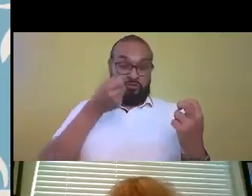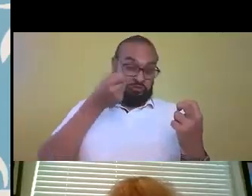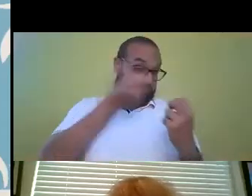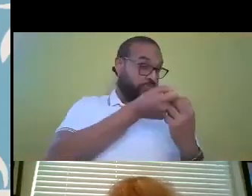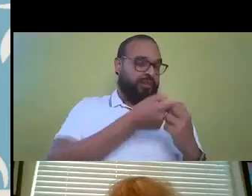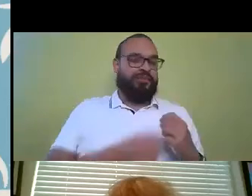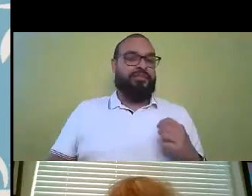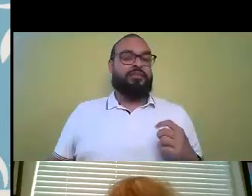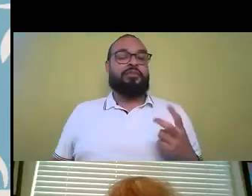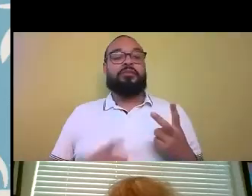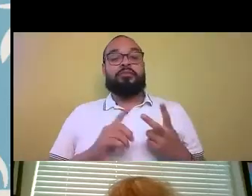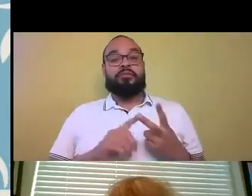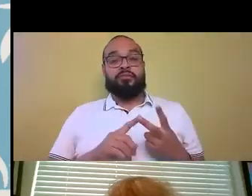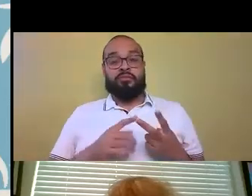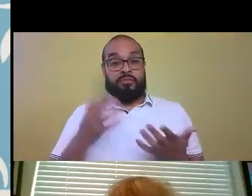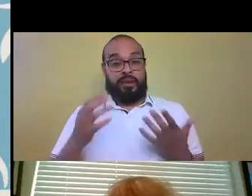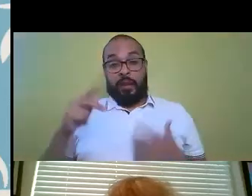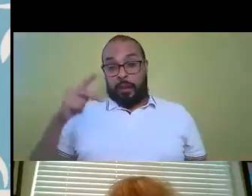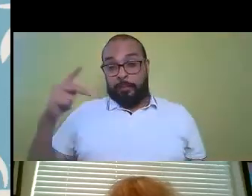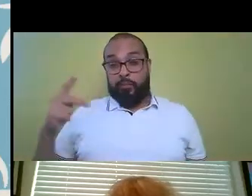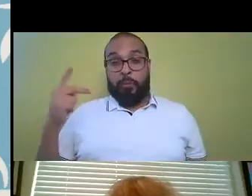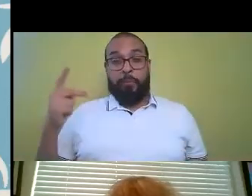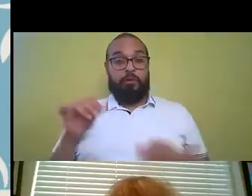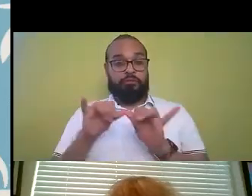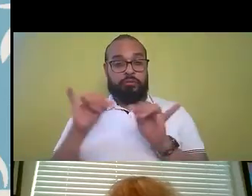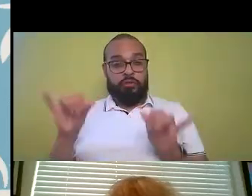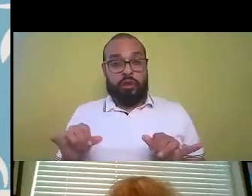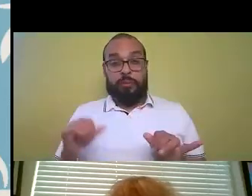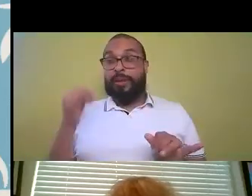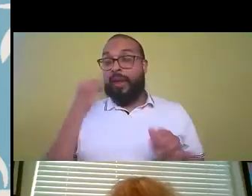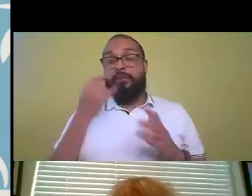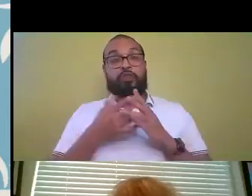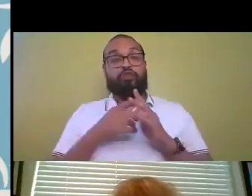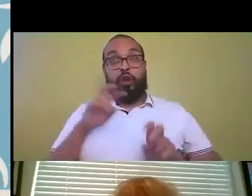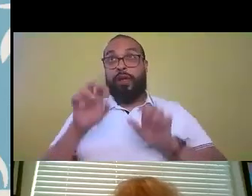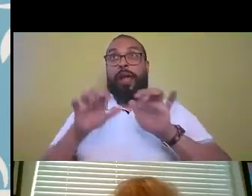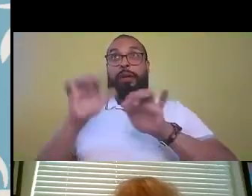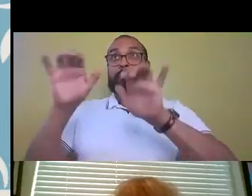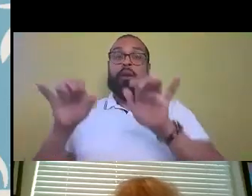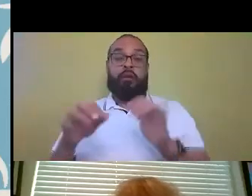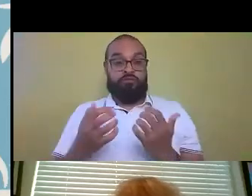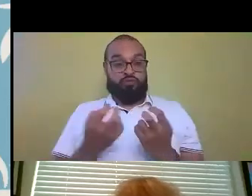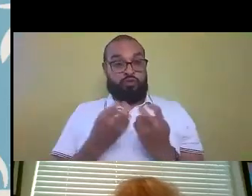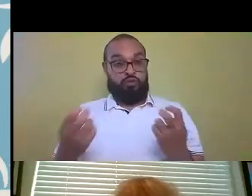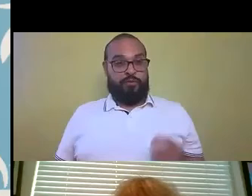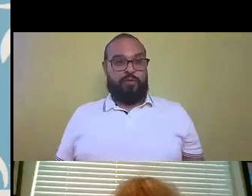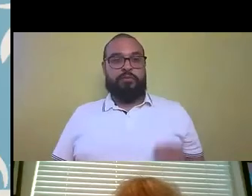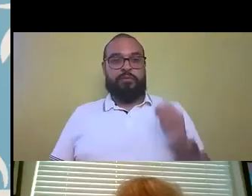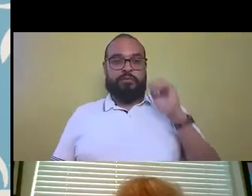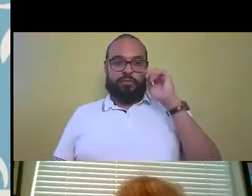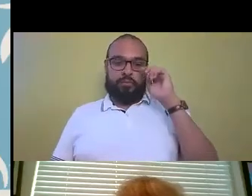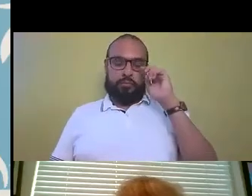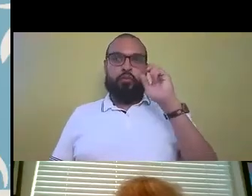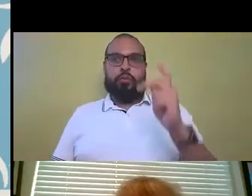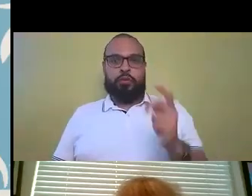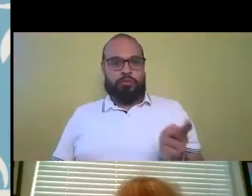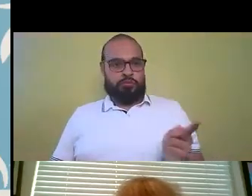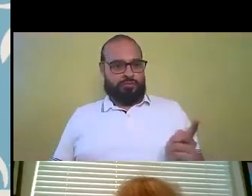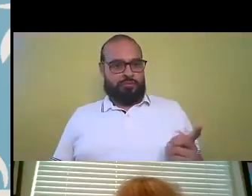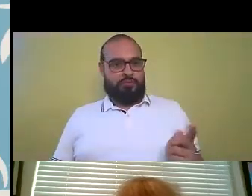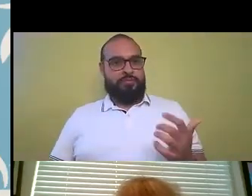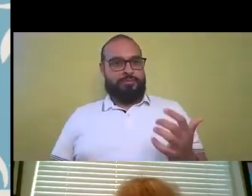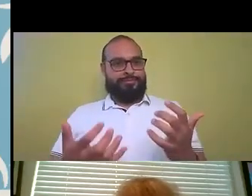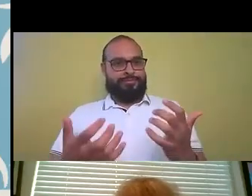might be getting proprioception if we also kind of climb on the sofa. So we would say, okay, that child is seeking